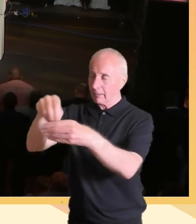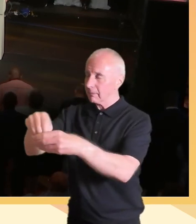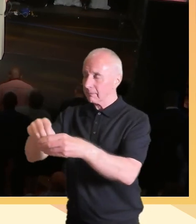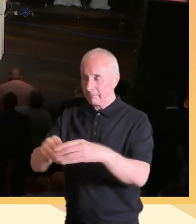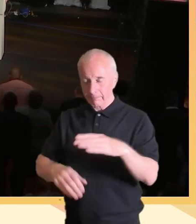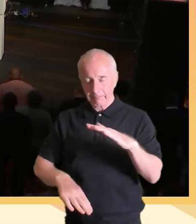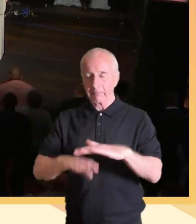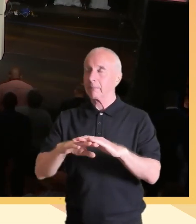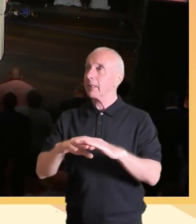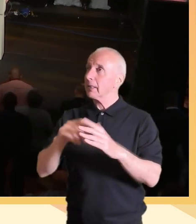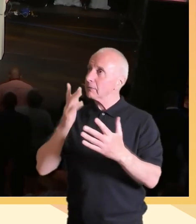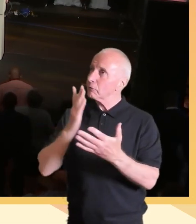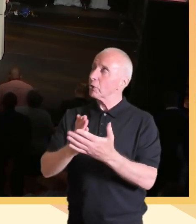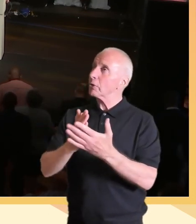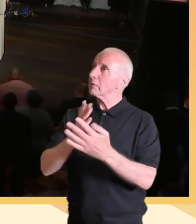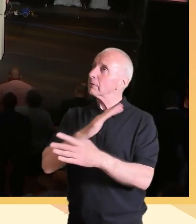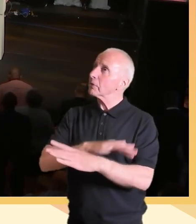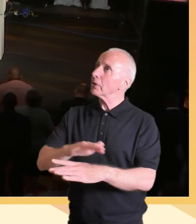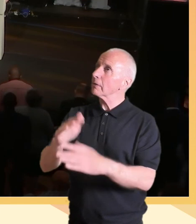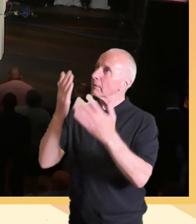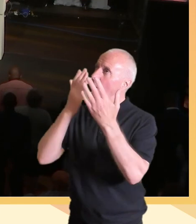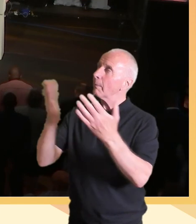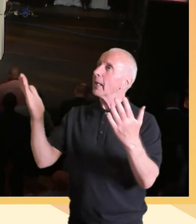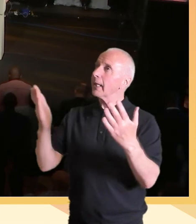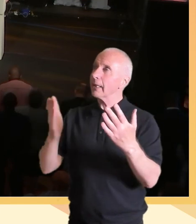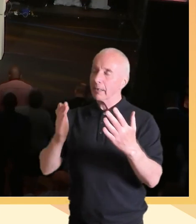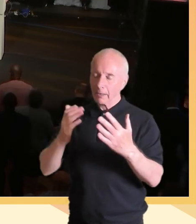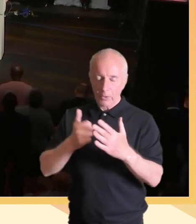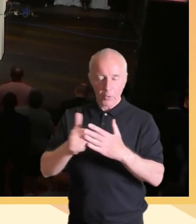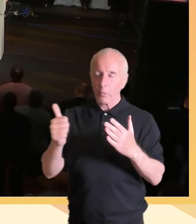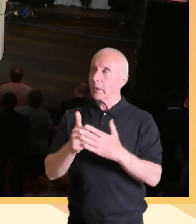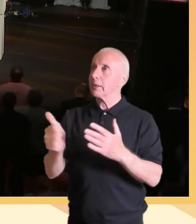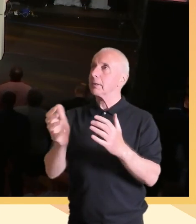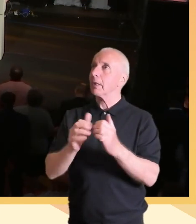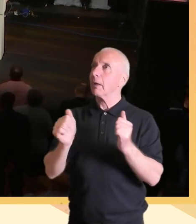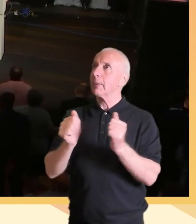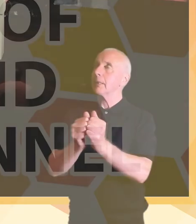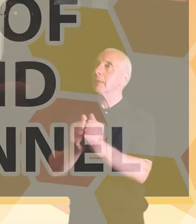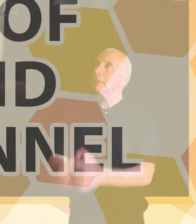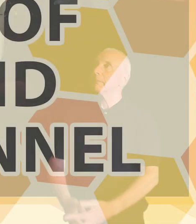obey you in all things and in all places. Amen. Amen.